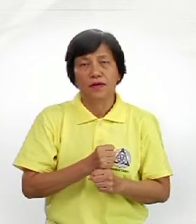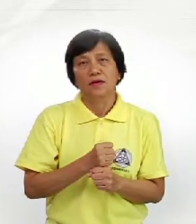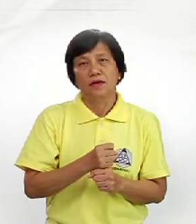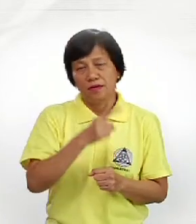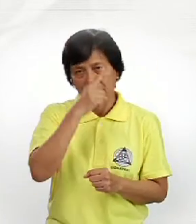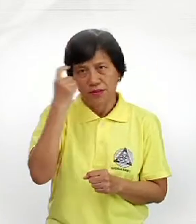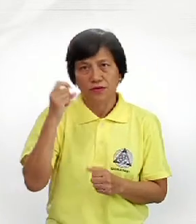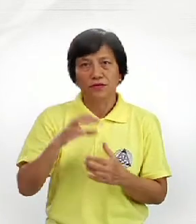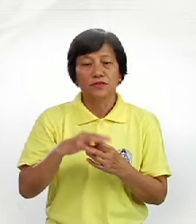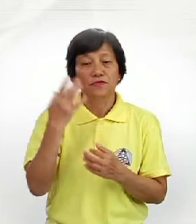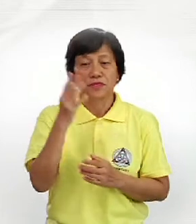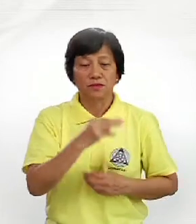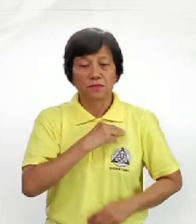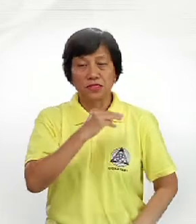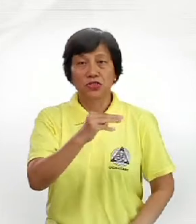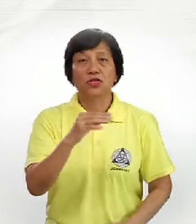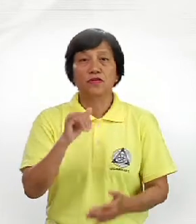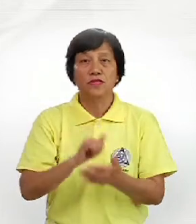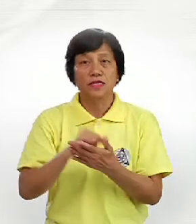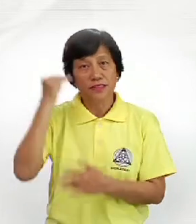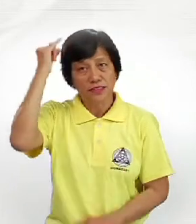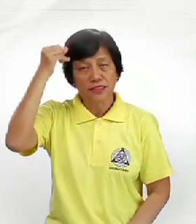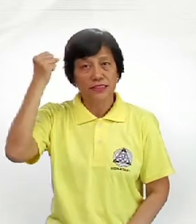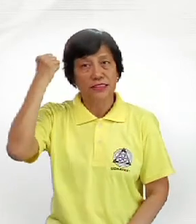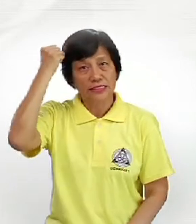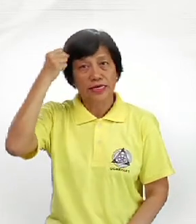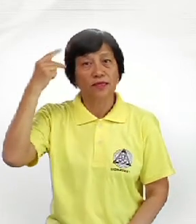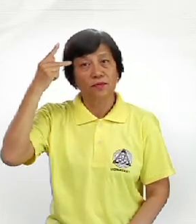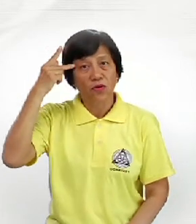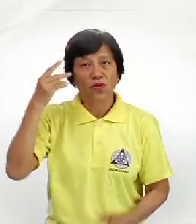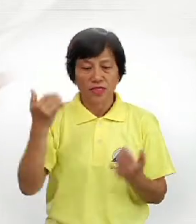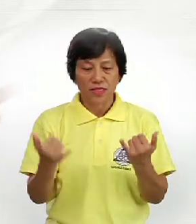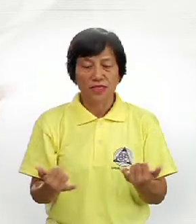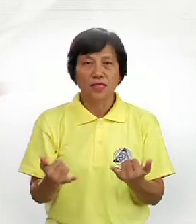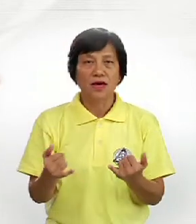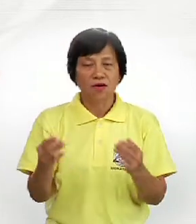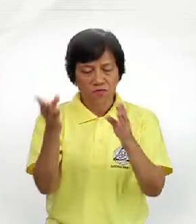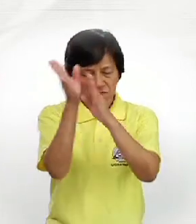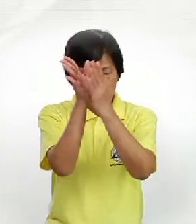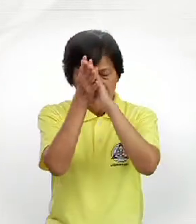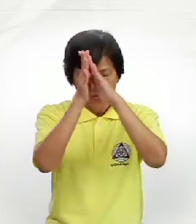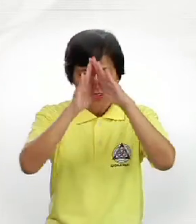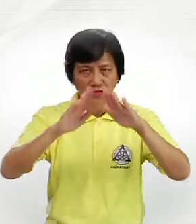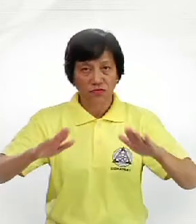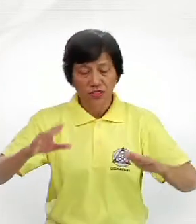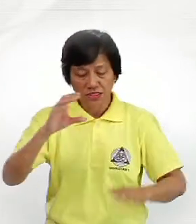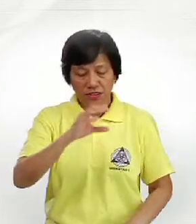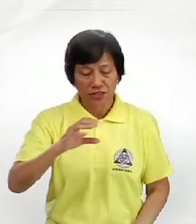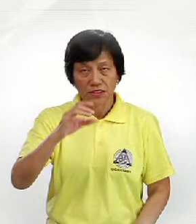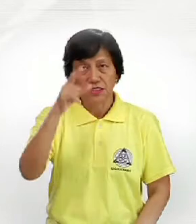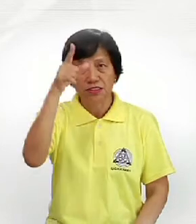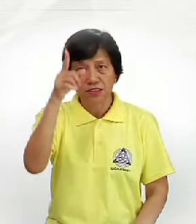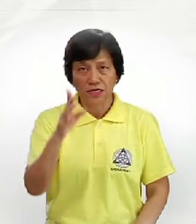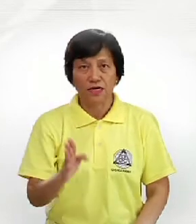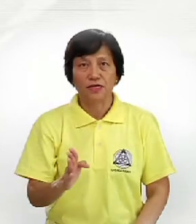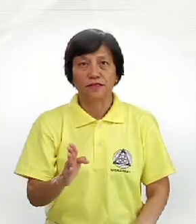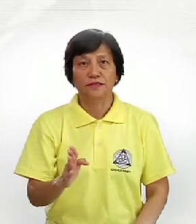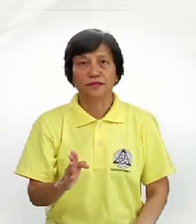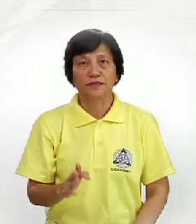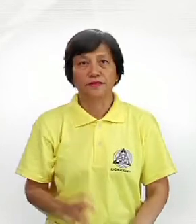on account of his mission, that St. Paul now calmly seeks God,